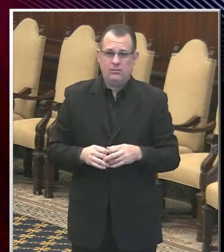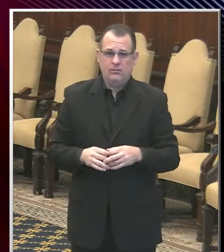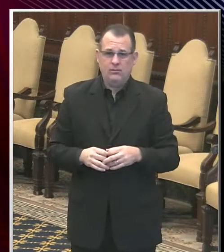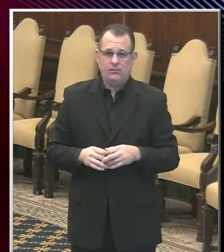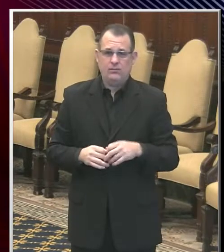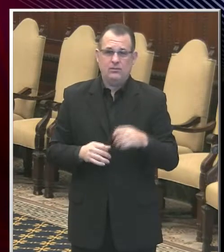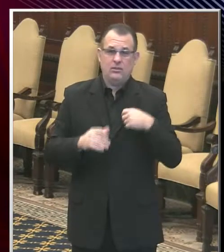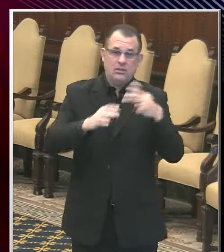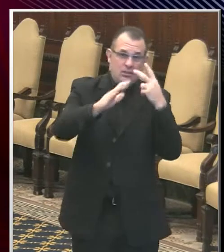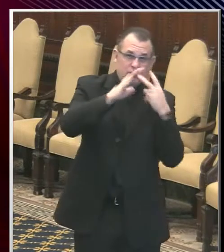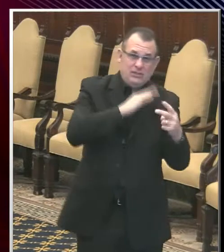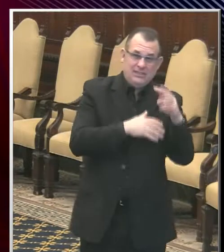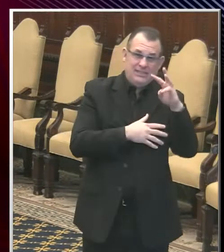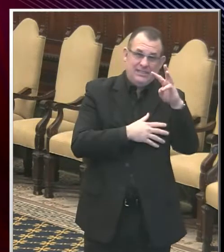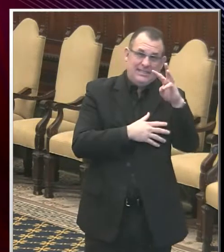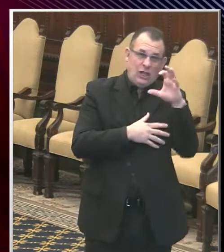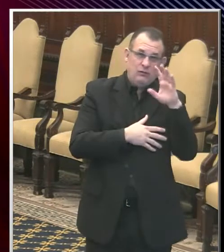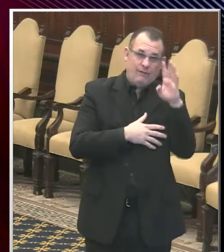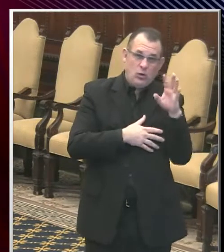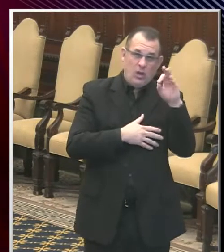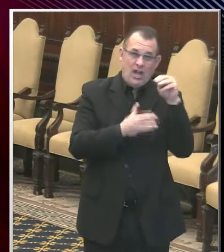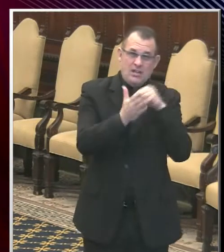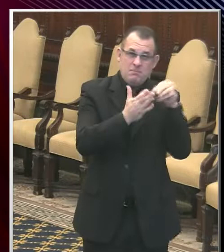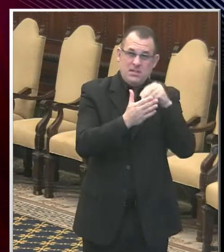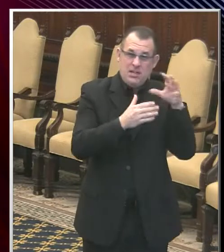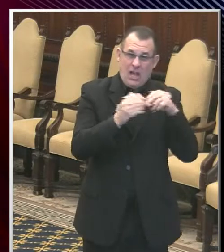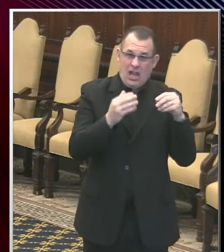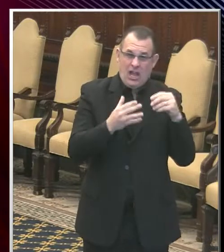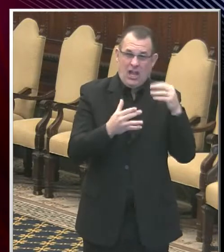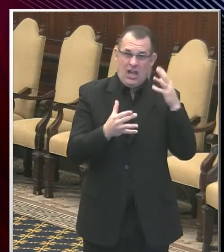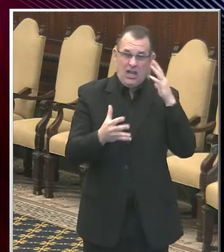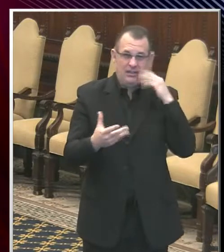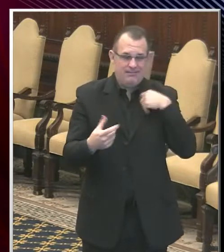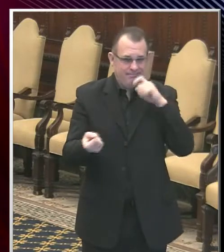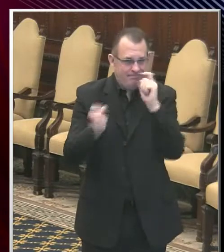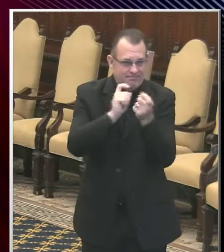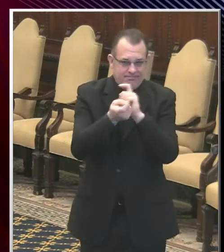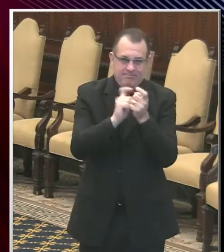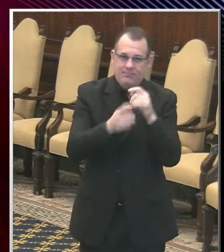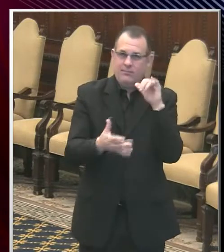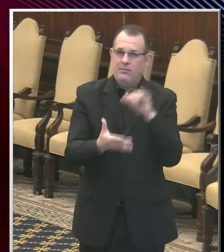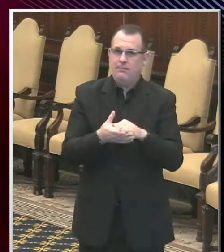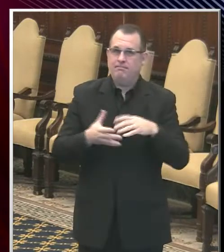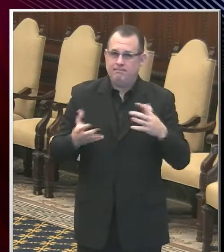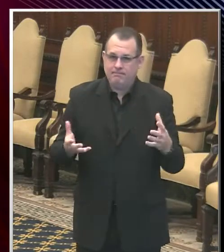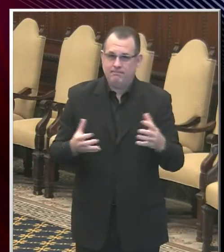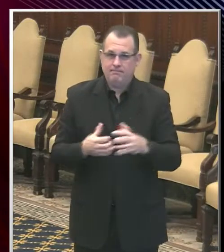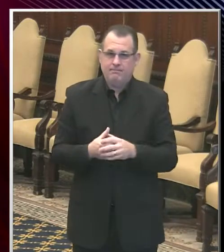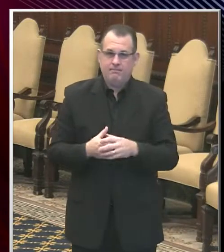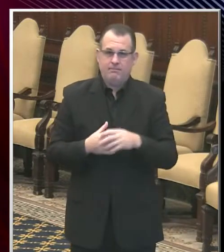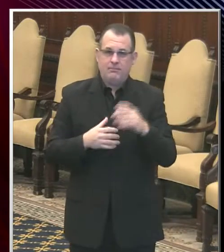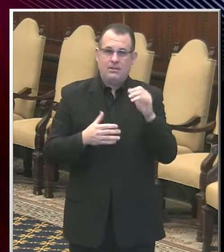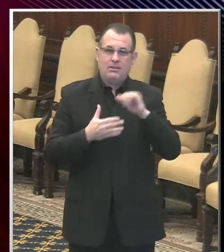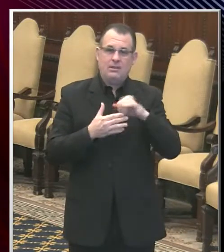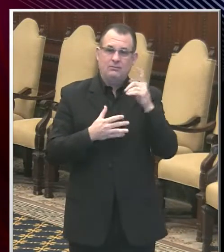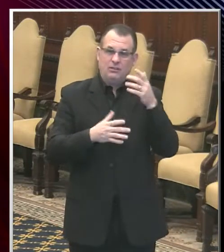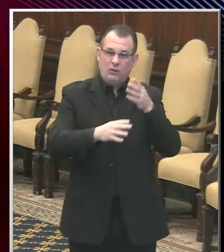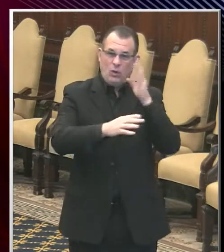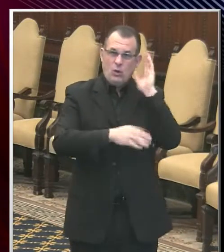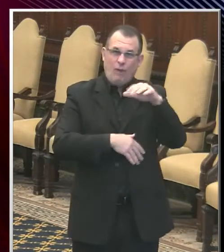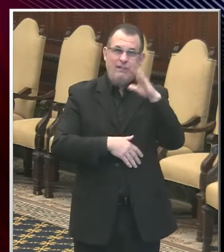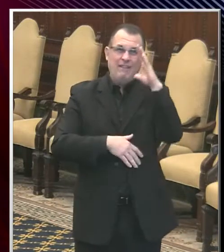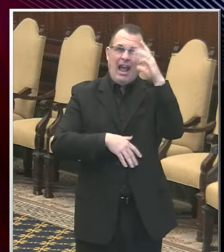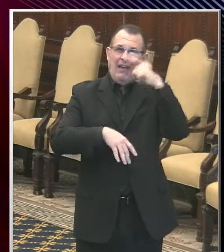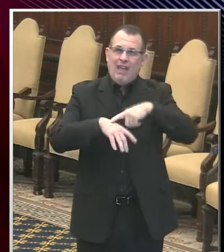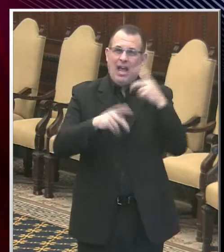$649 million deficit created by lost revenue and other factors. That is more than 5 times the deficit that the city faced during the